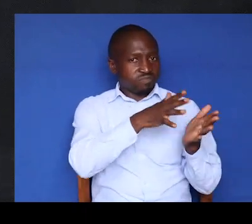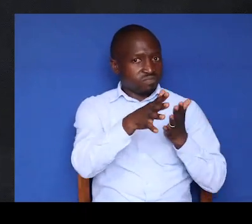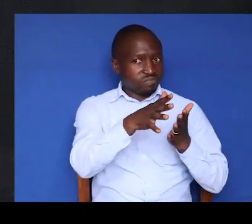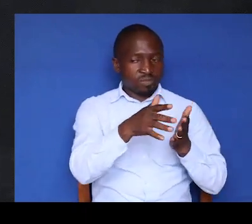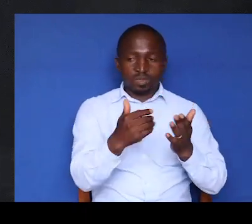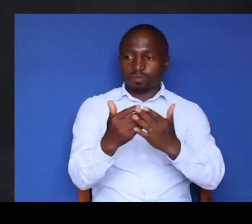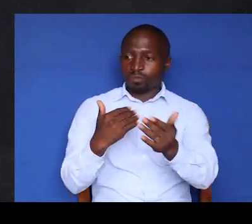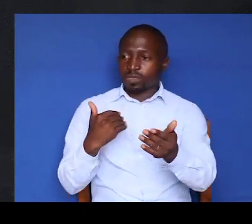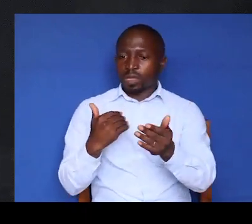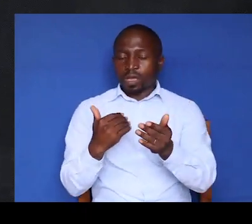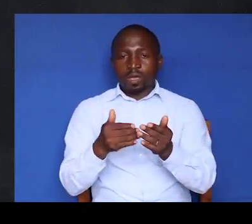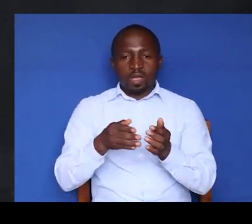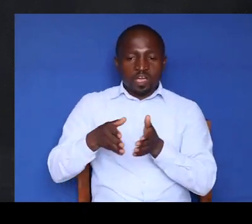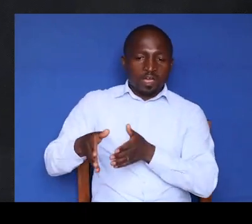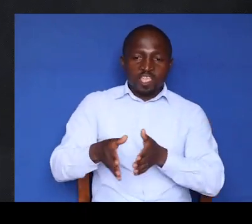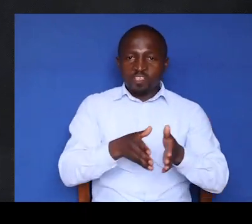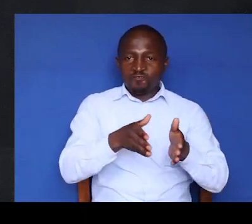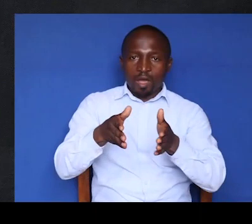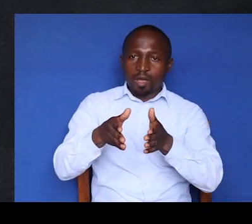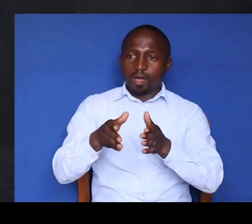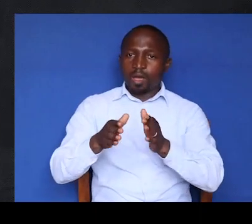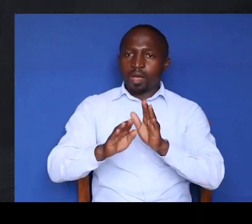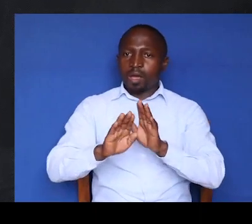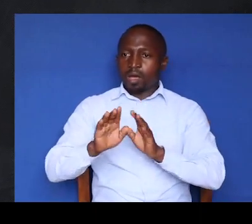regime should remain the same.